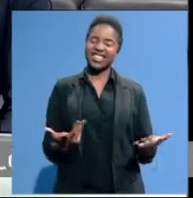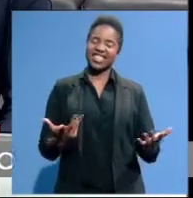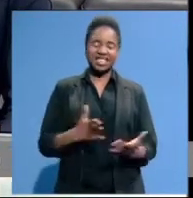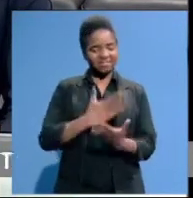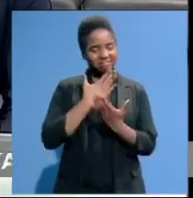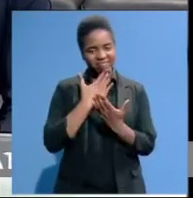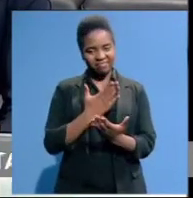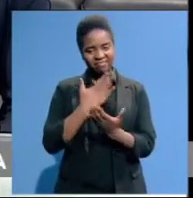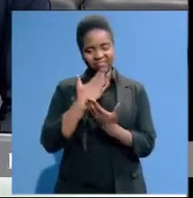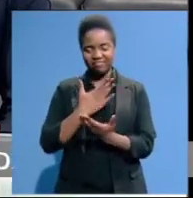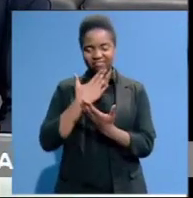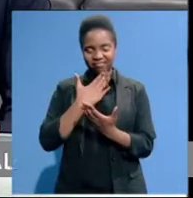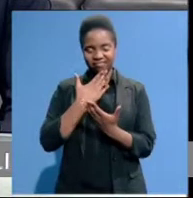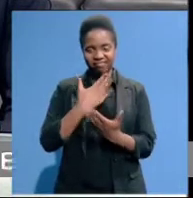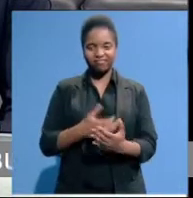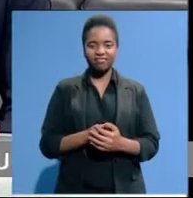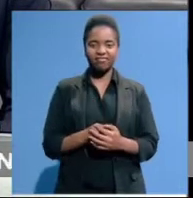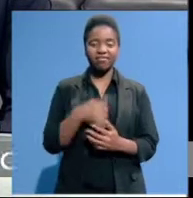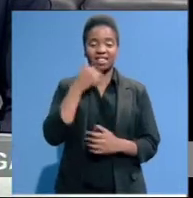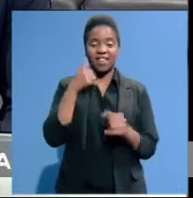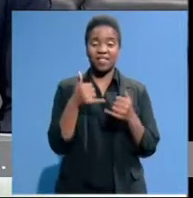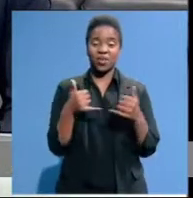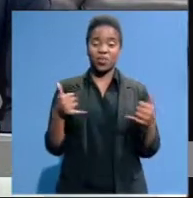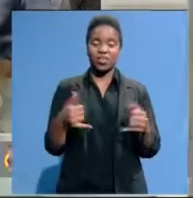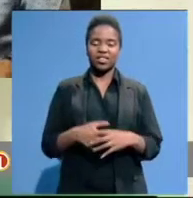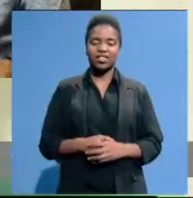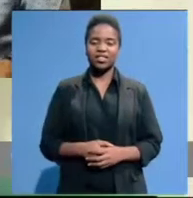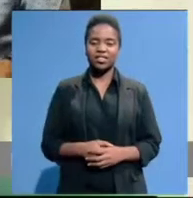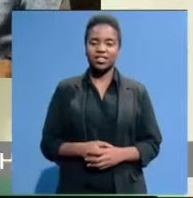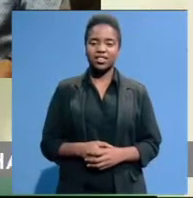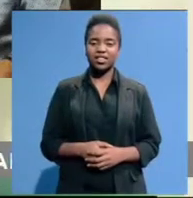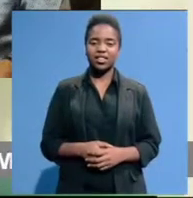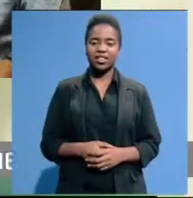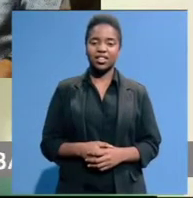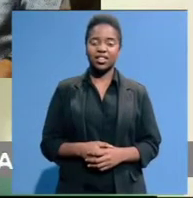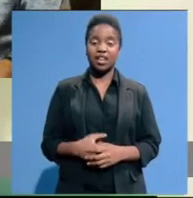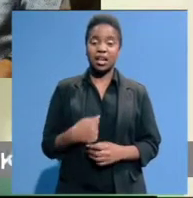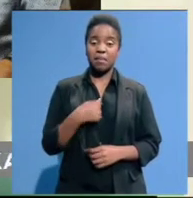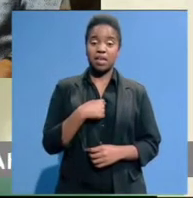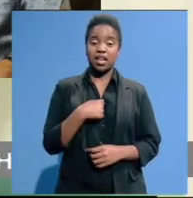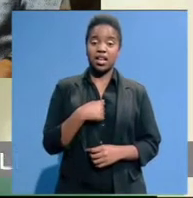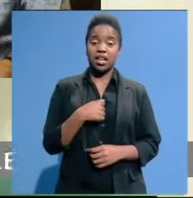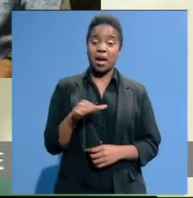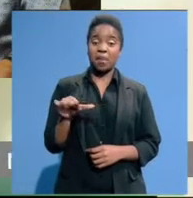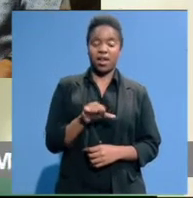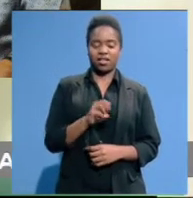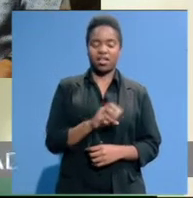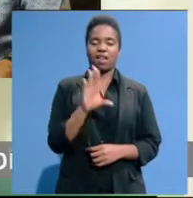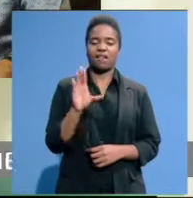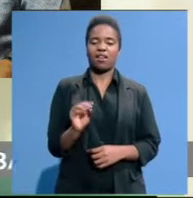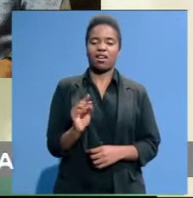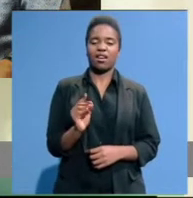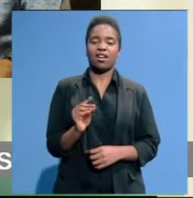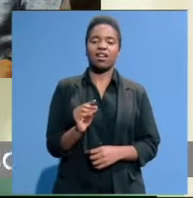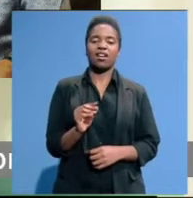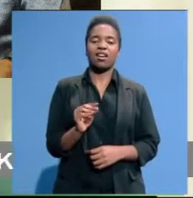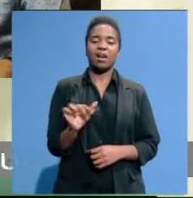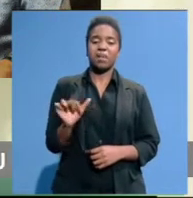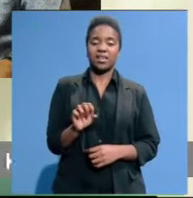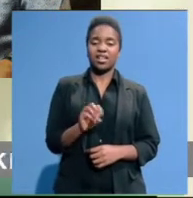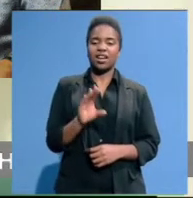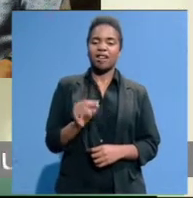inspiration to many in the anti-apartheid movement. He actually performed at Madiba's inauguration back in 1994, and as we saw in that clip right now